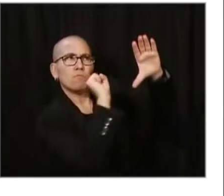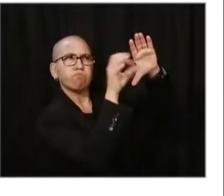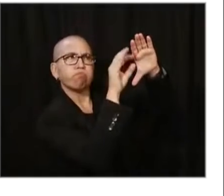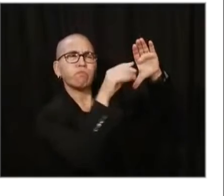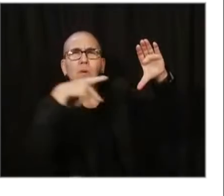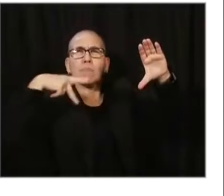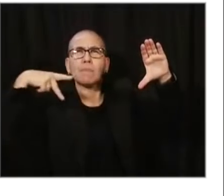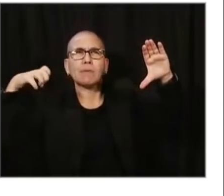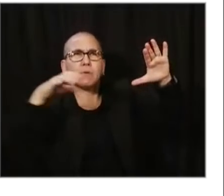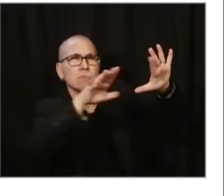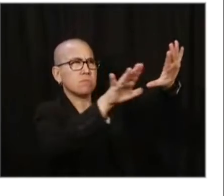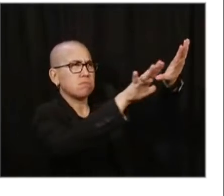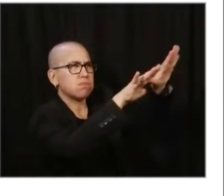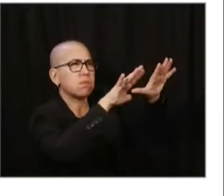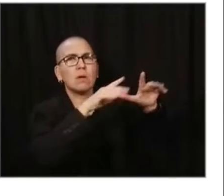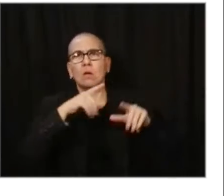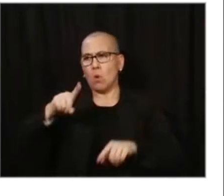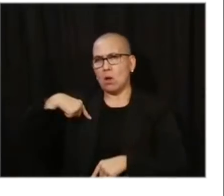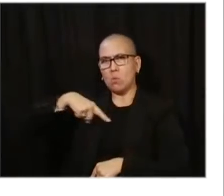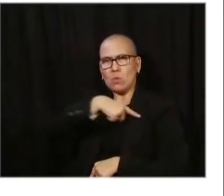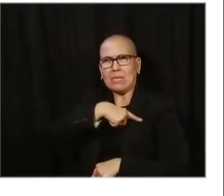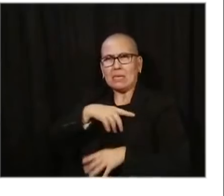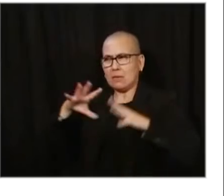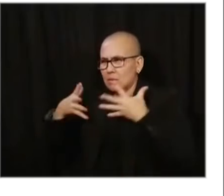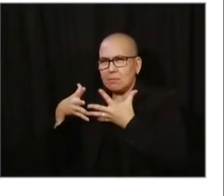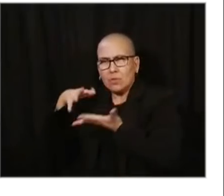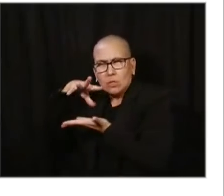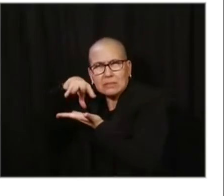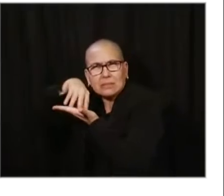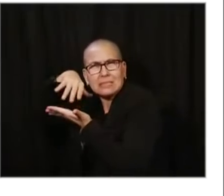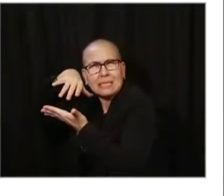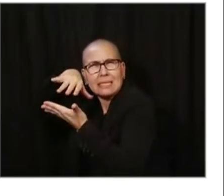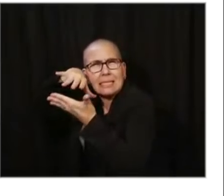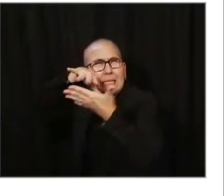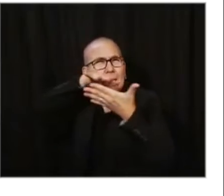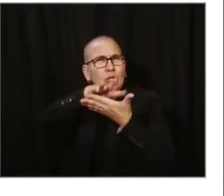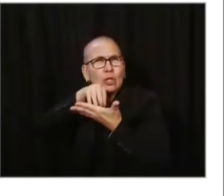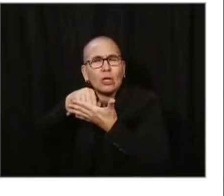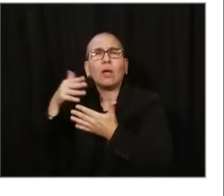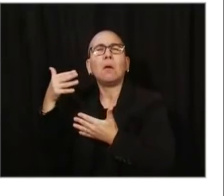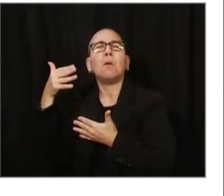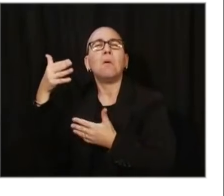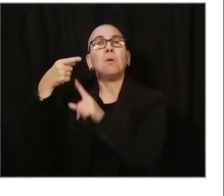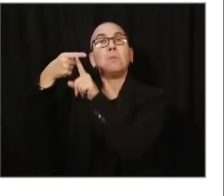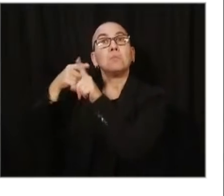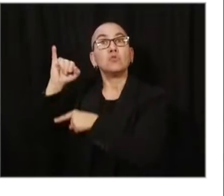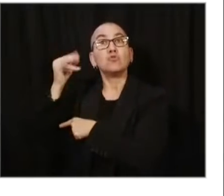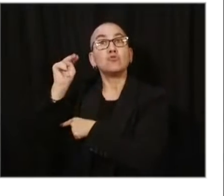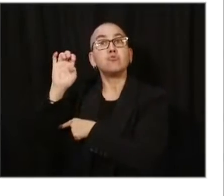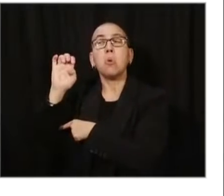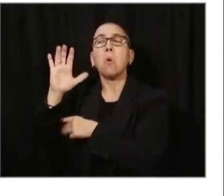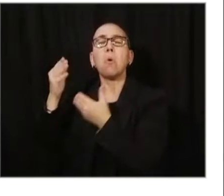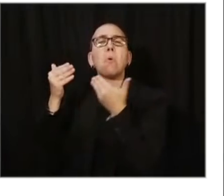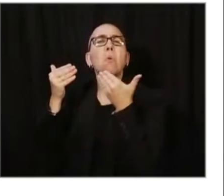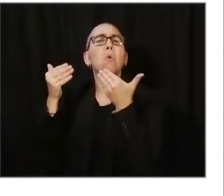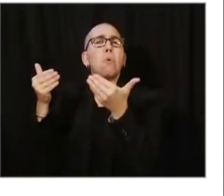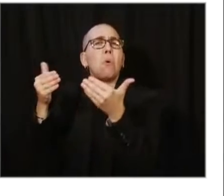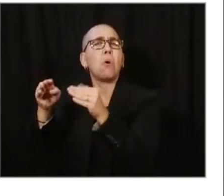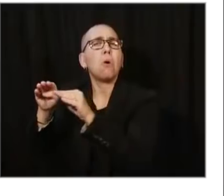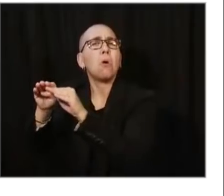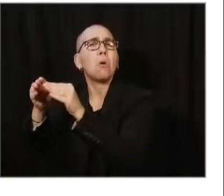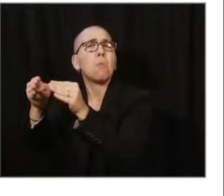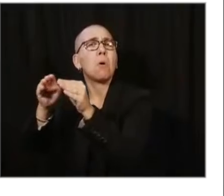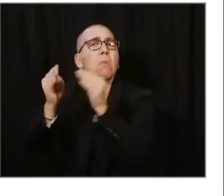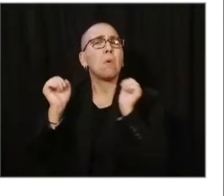and adjust our behaviors. And over the subsequent months of June, July, and August, while we saw spikes in the rest of the country,